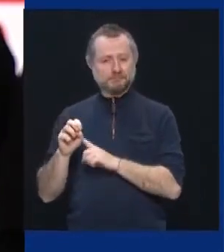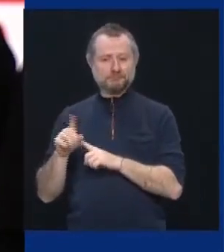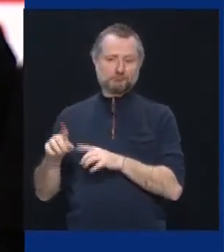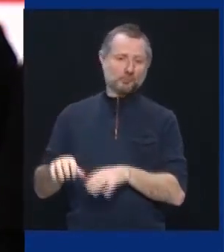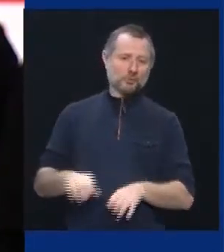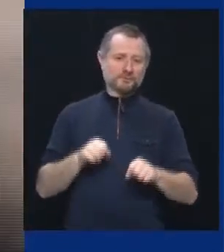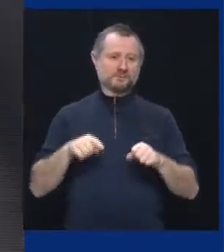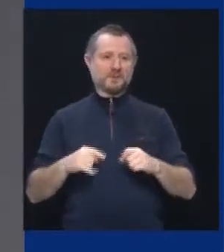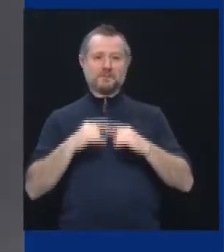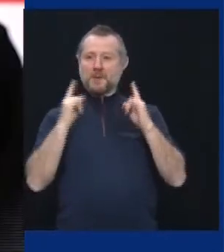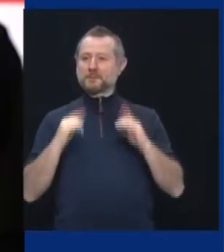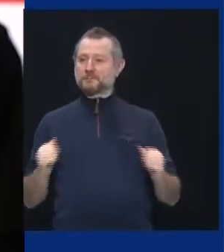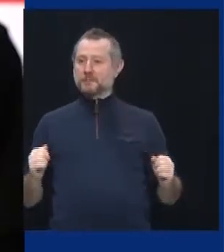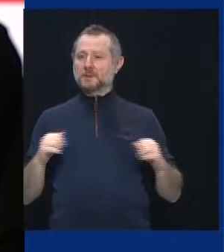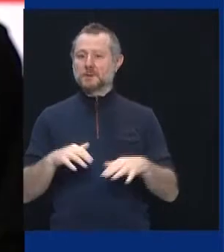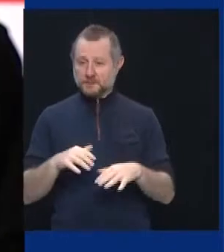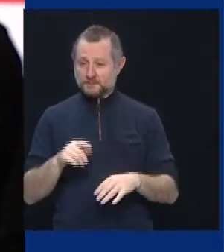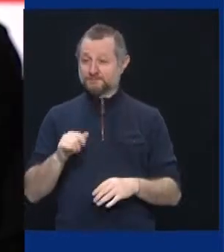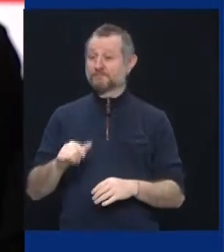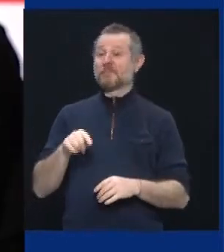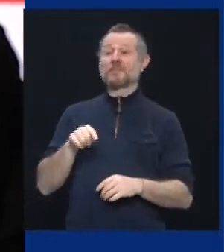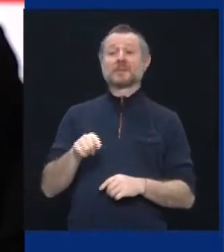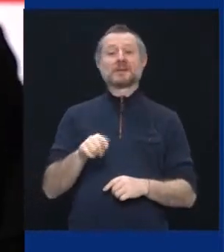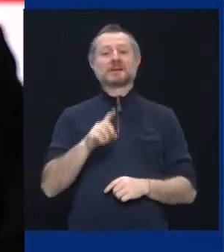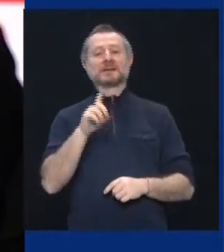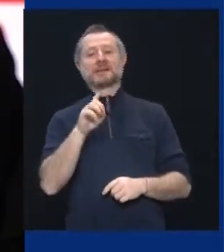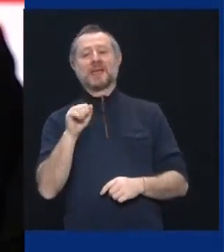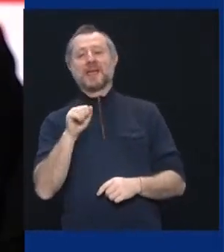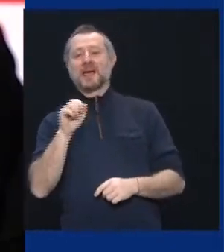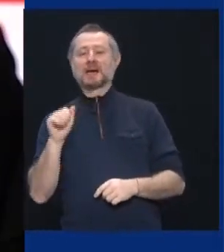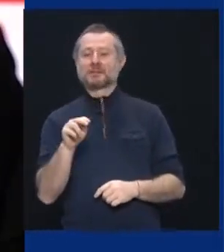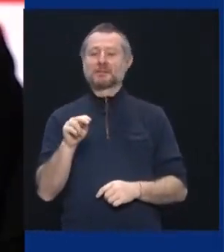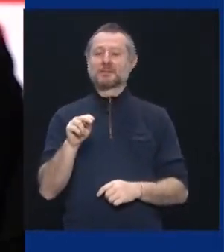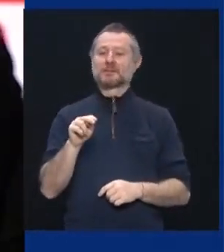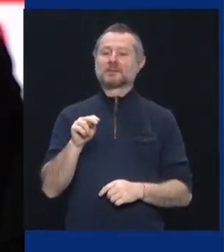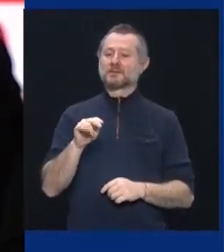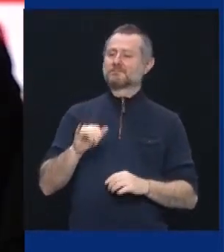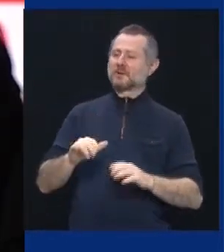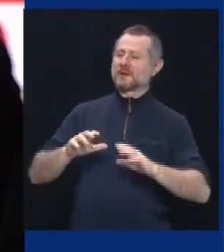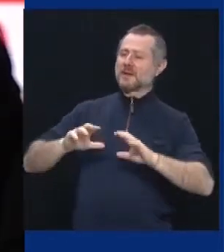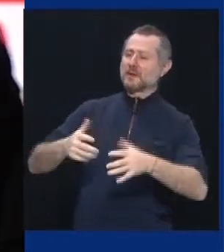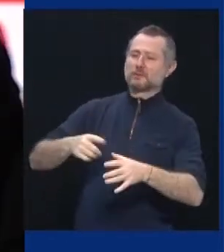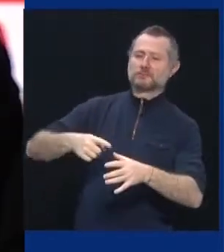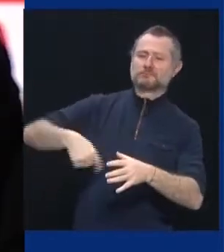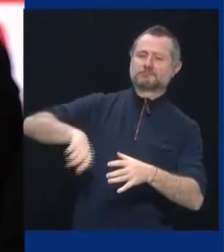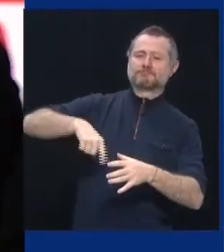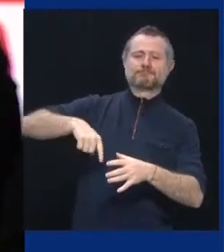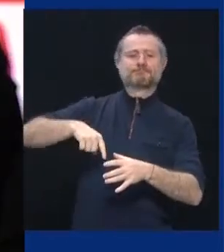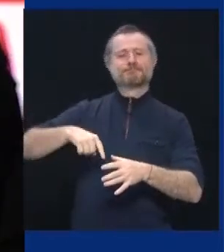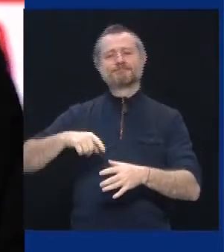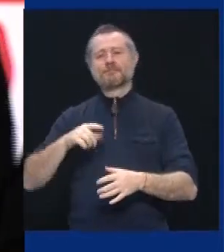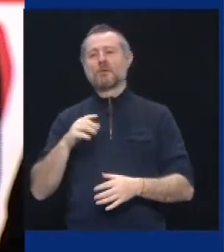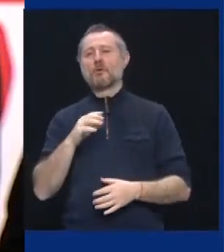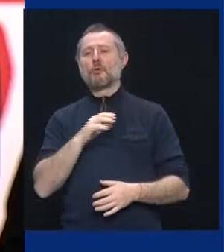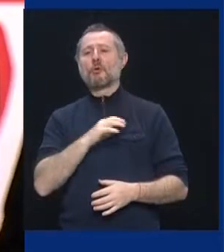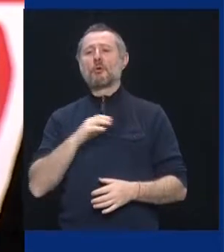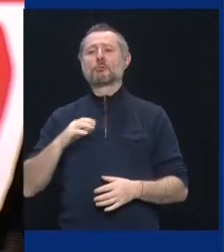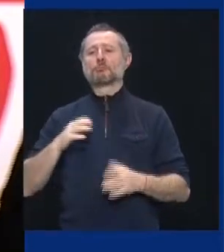the dean of the delegations. We have Congressman Charlie Rangel with